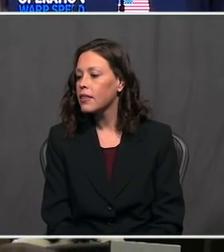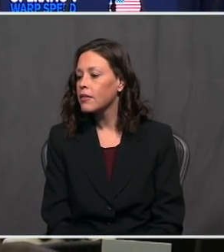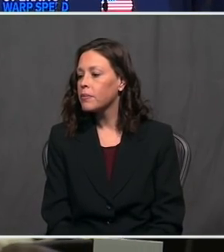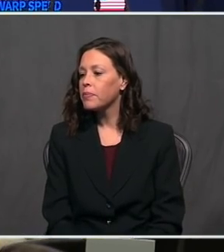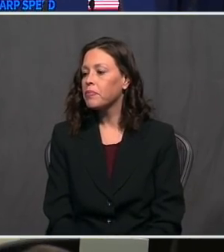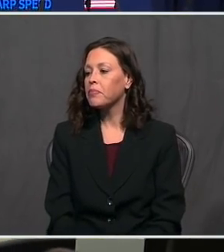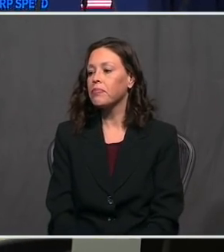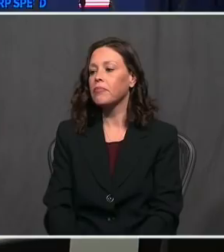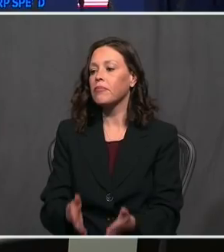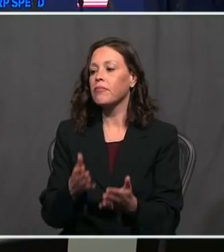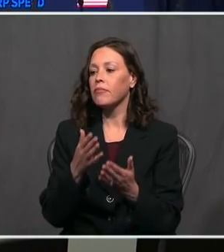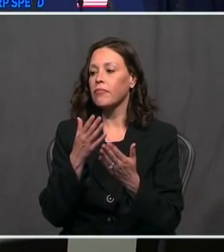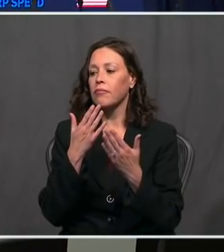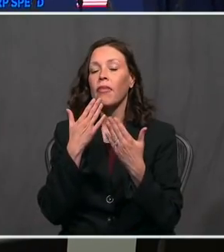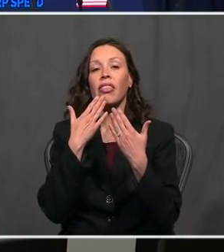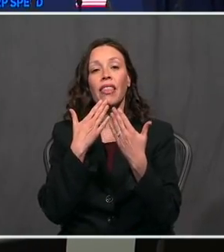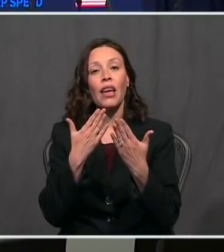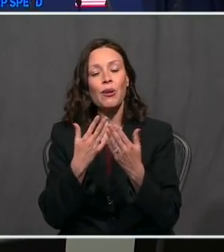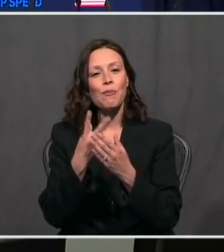Well, thank you both for,